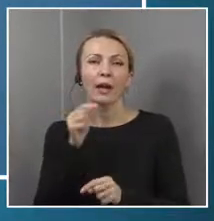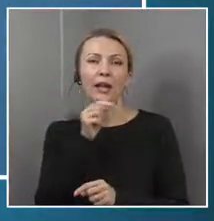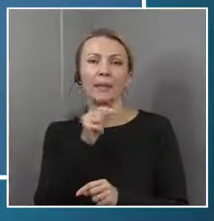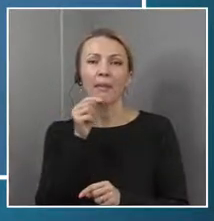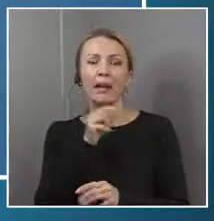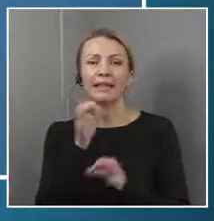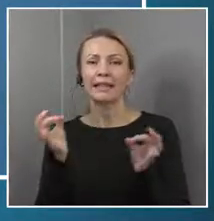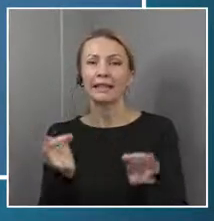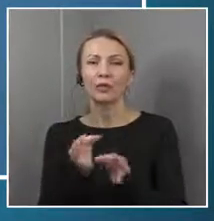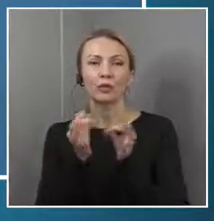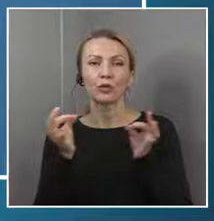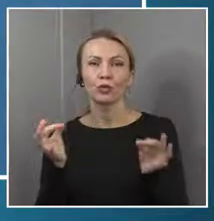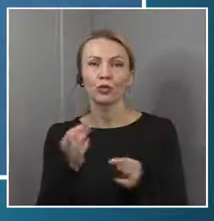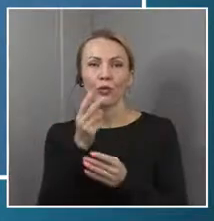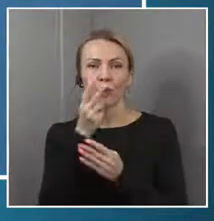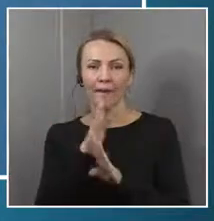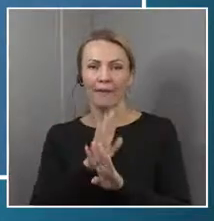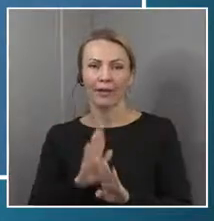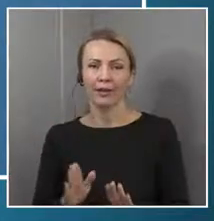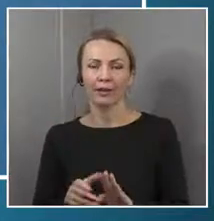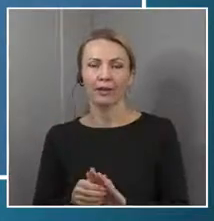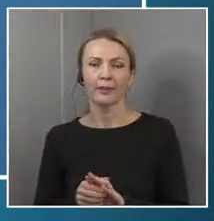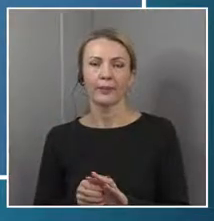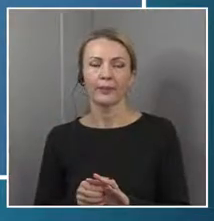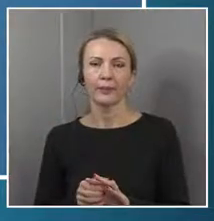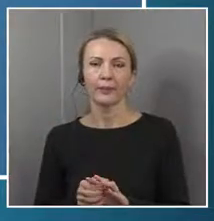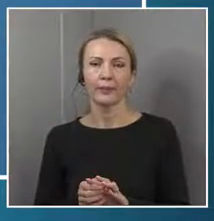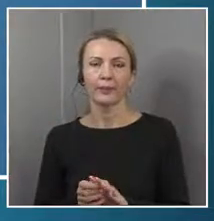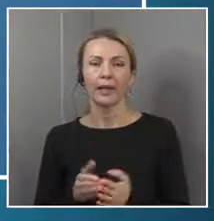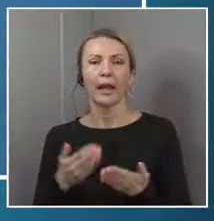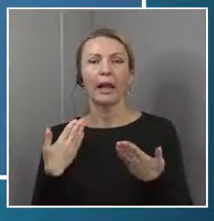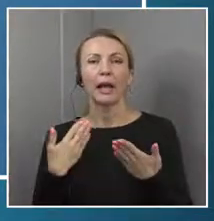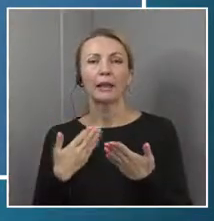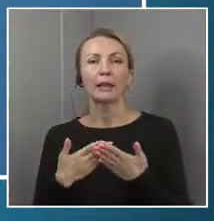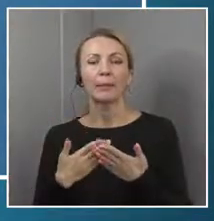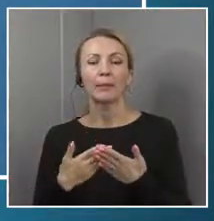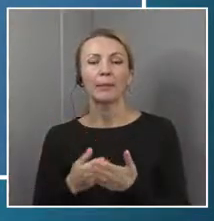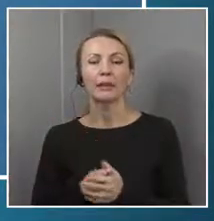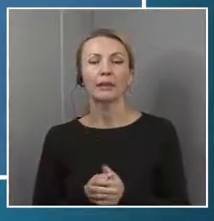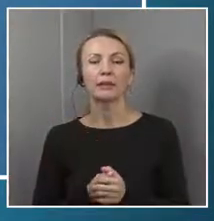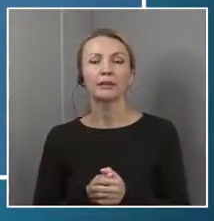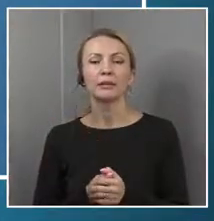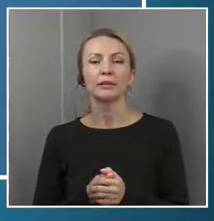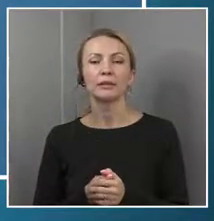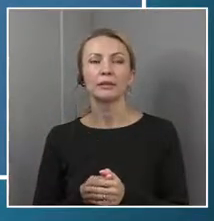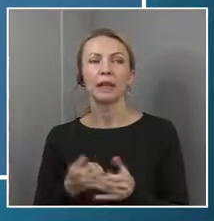the covers of Perry Rhodan in the 70s are more interesting than this